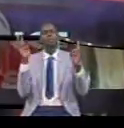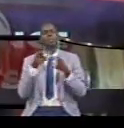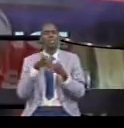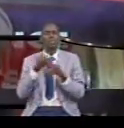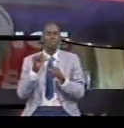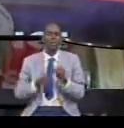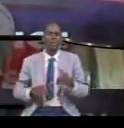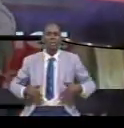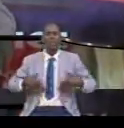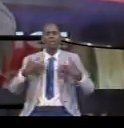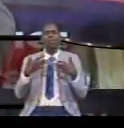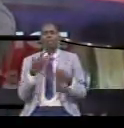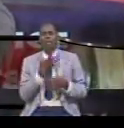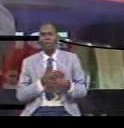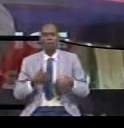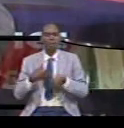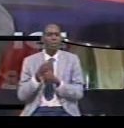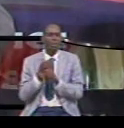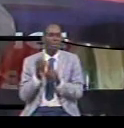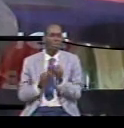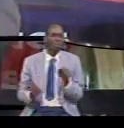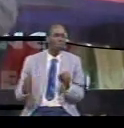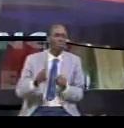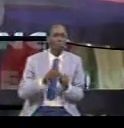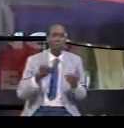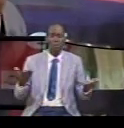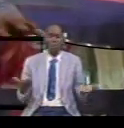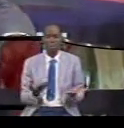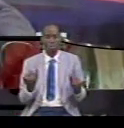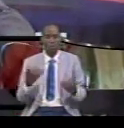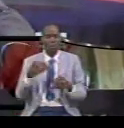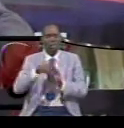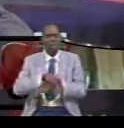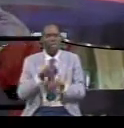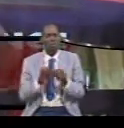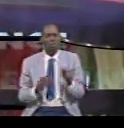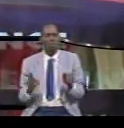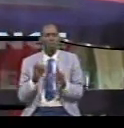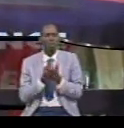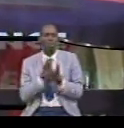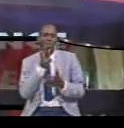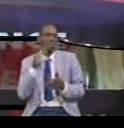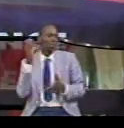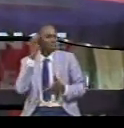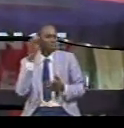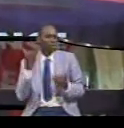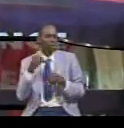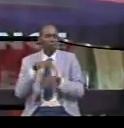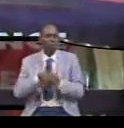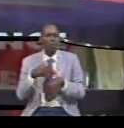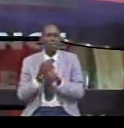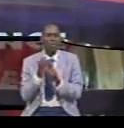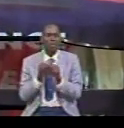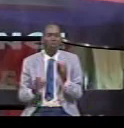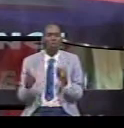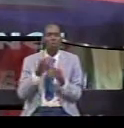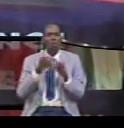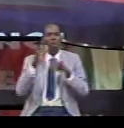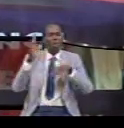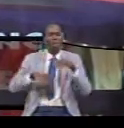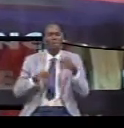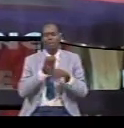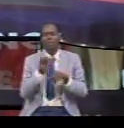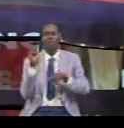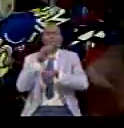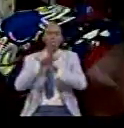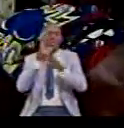every life. And make everyone here tonight, and everyone that is hearing tonight, make everyone more than a conqueror